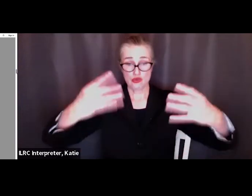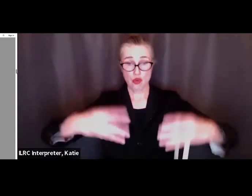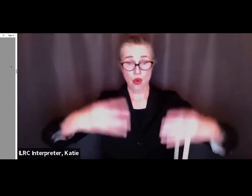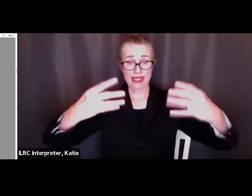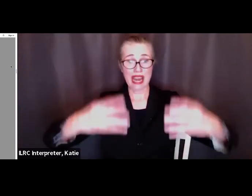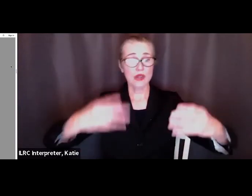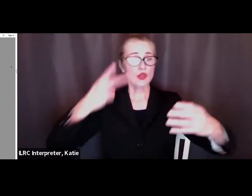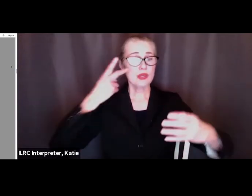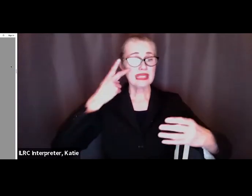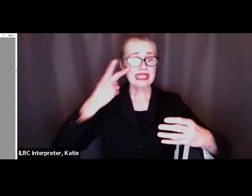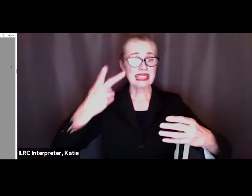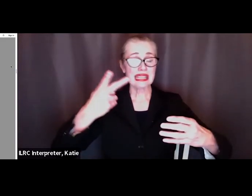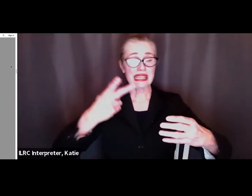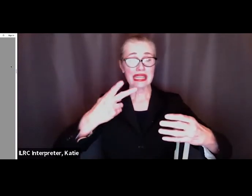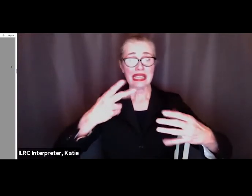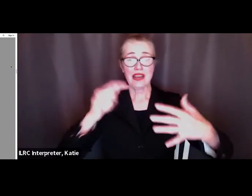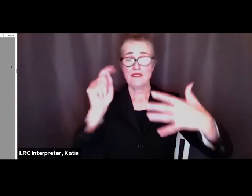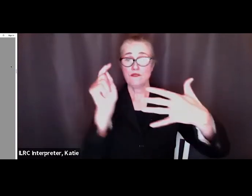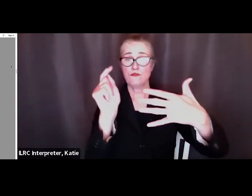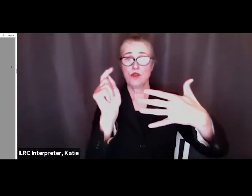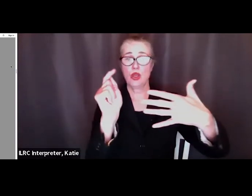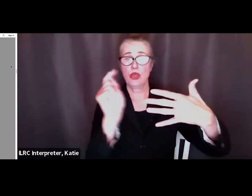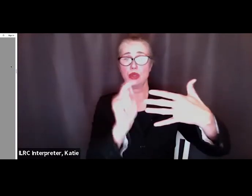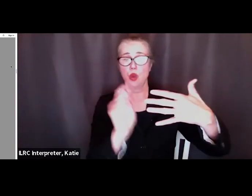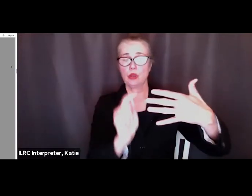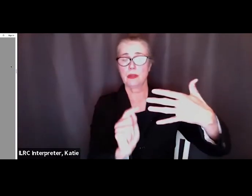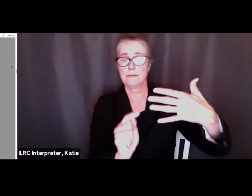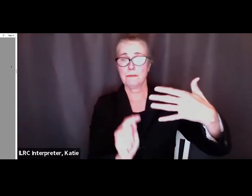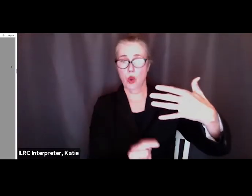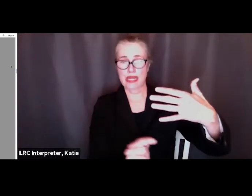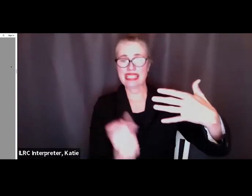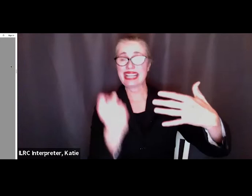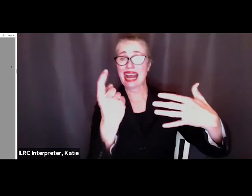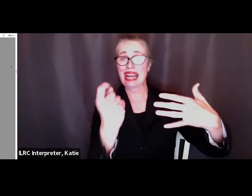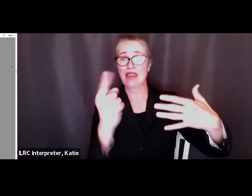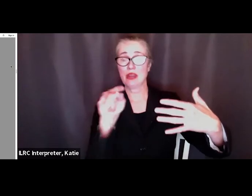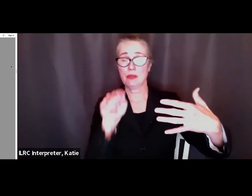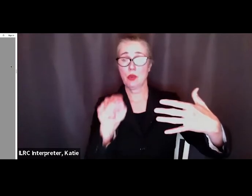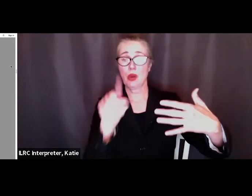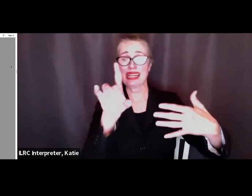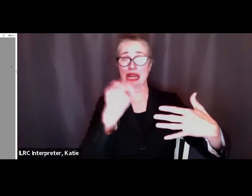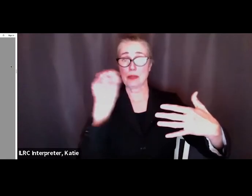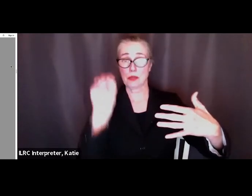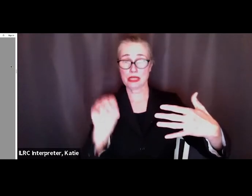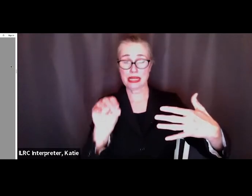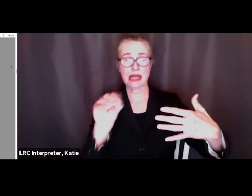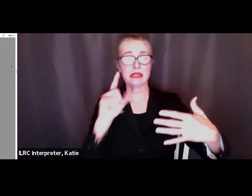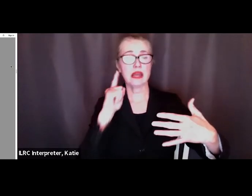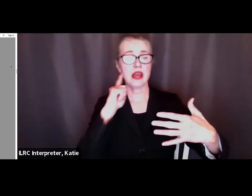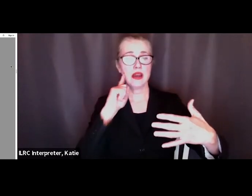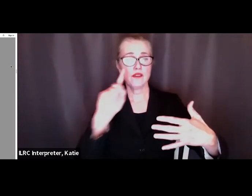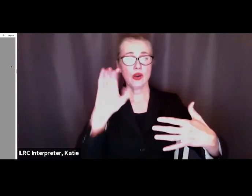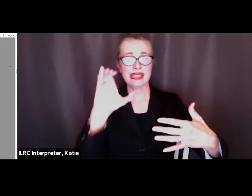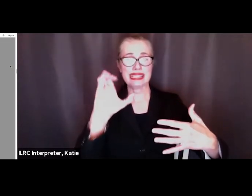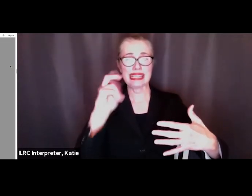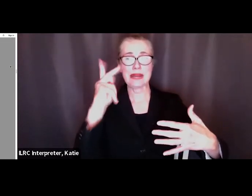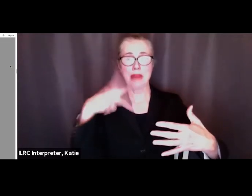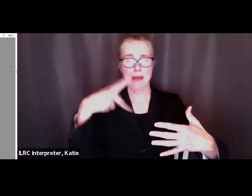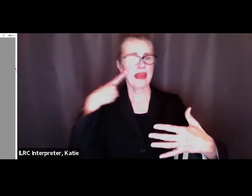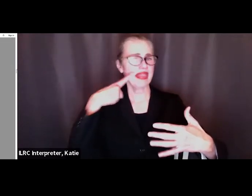section there we have 11.8 percent for c-vap for our hispanic